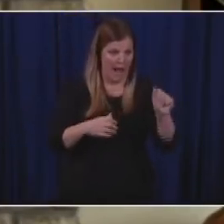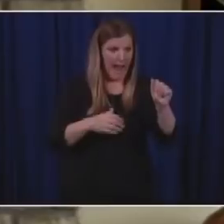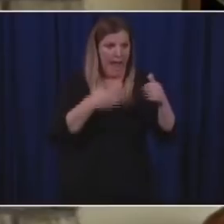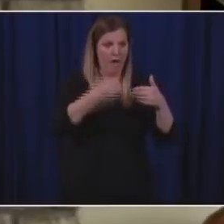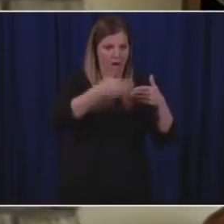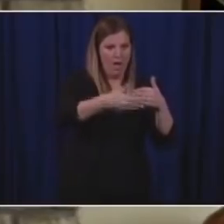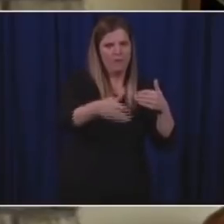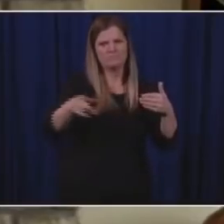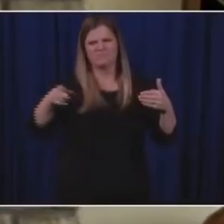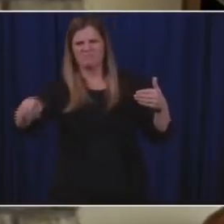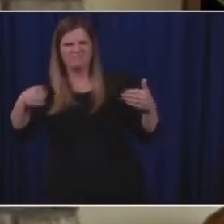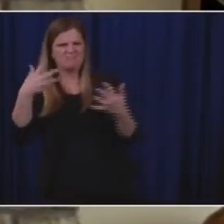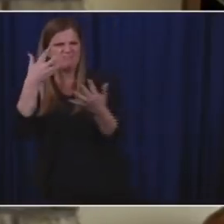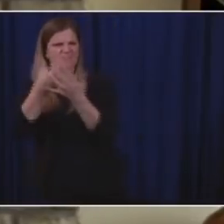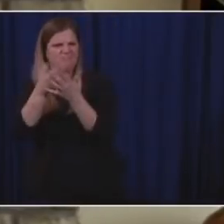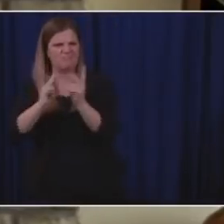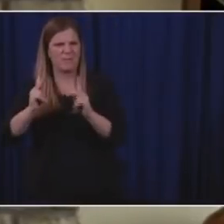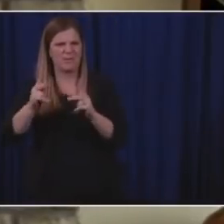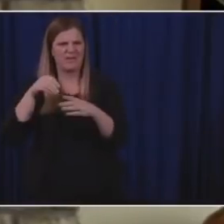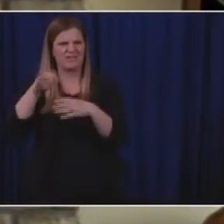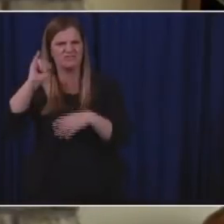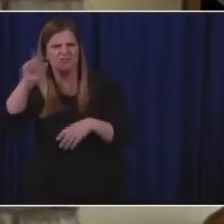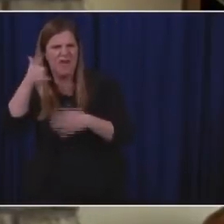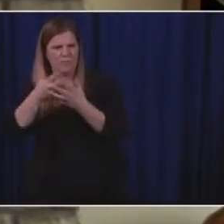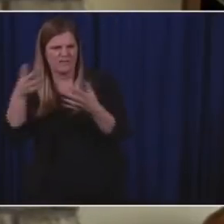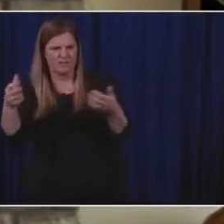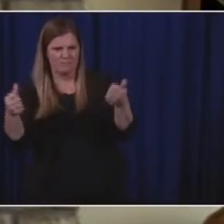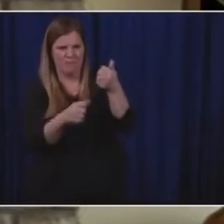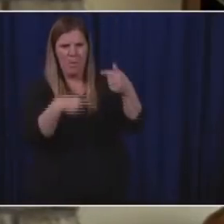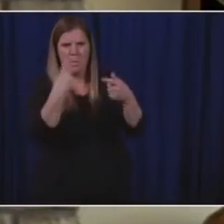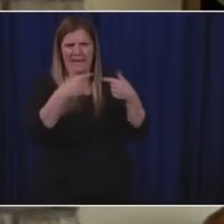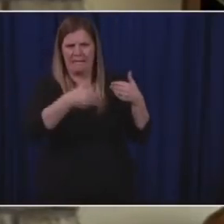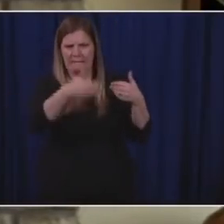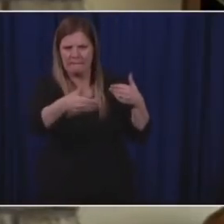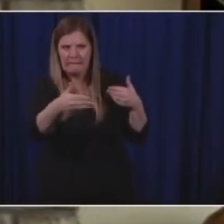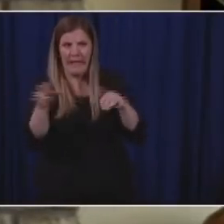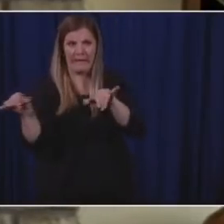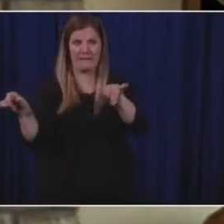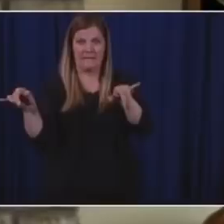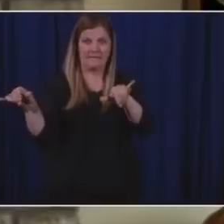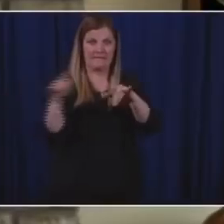with nursing homes and other congregate settings, or will they have to wait?